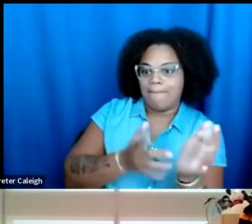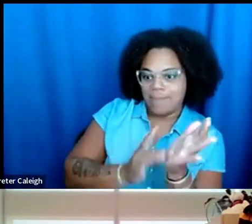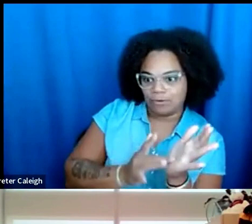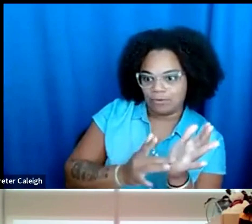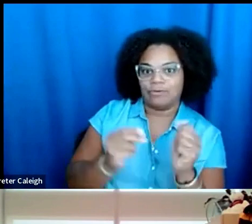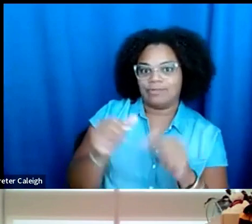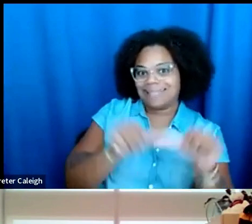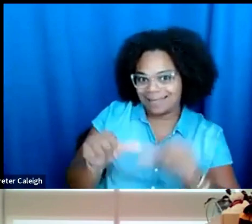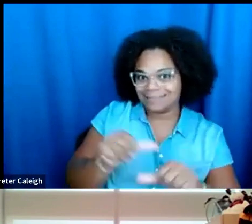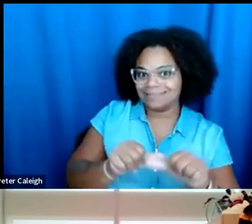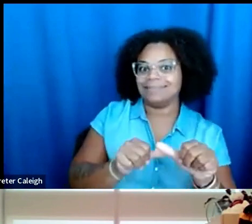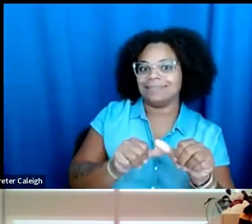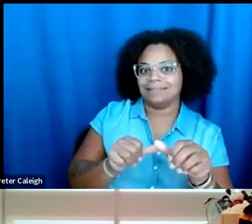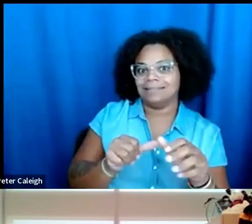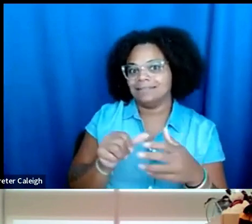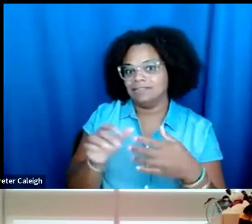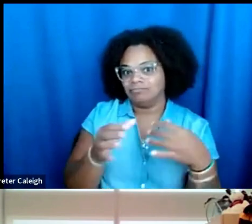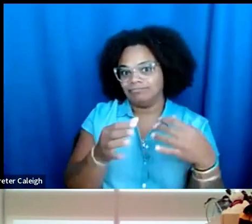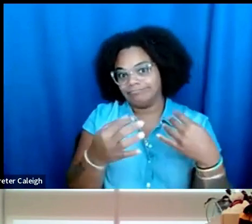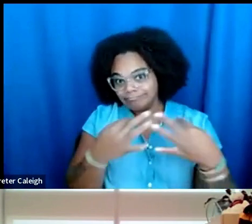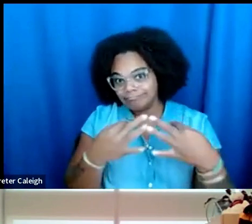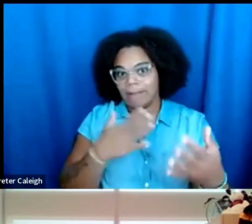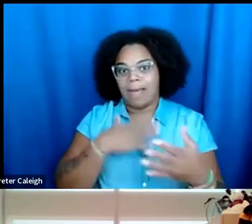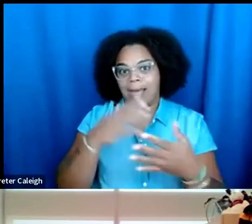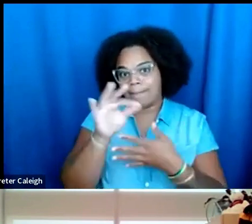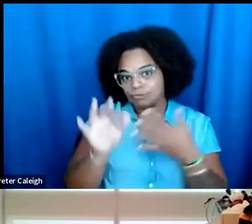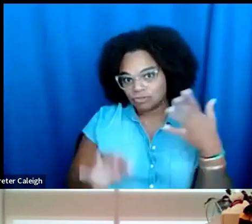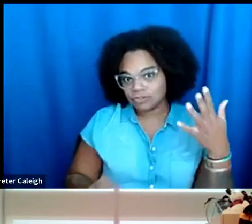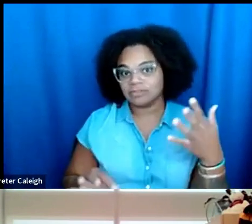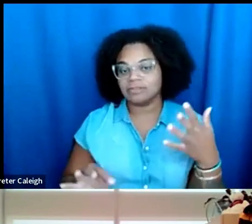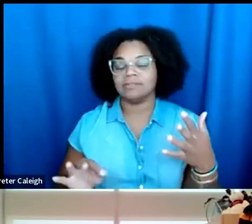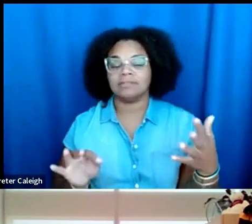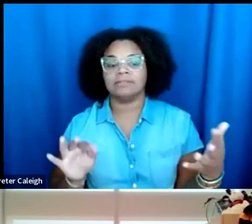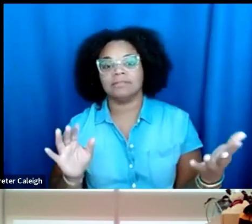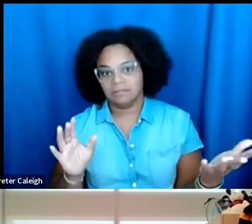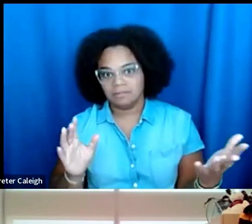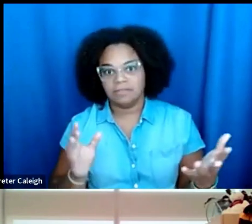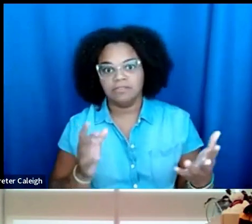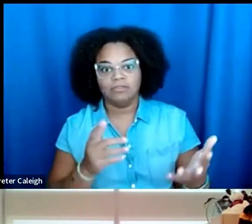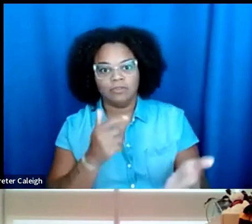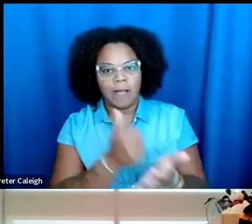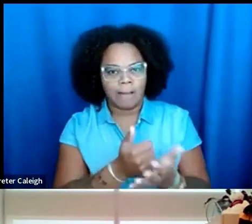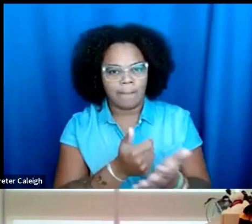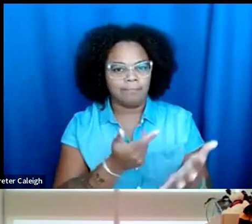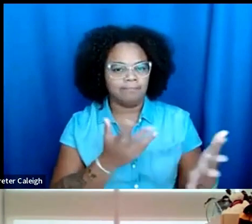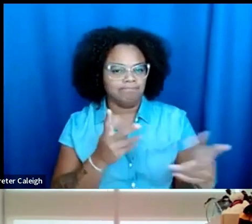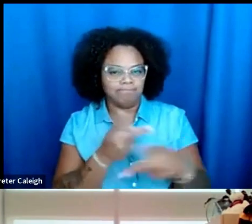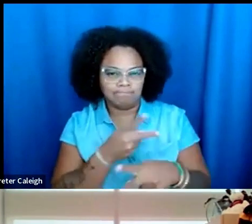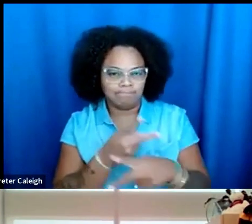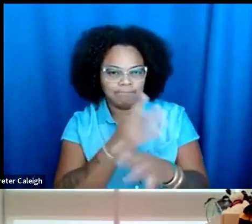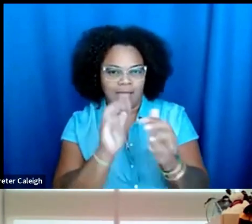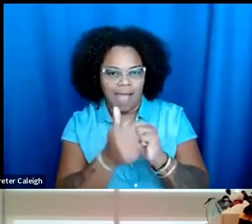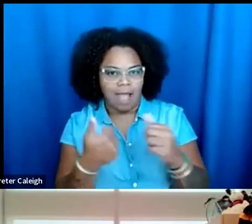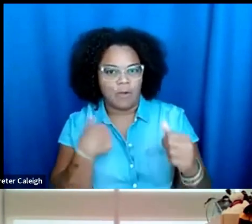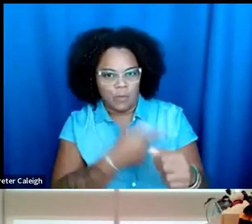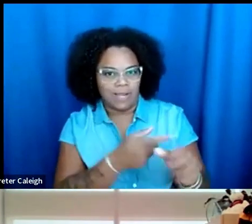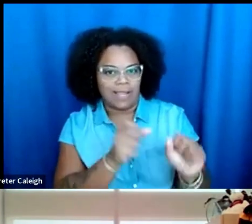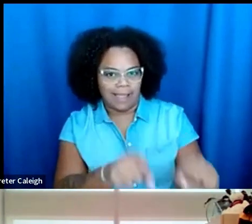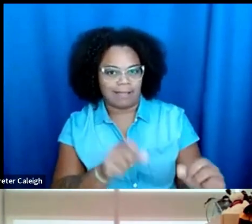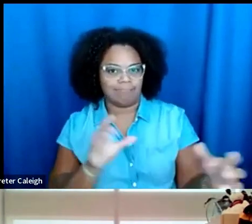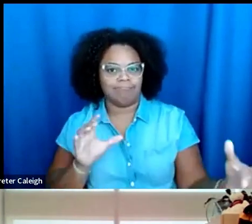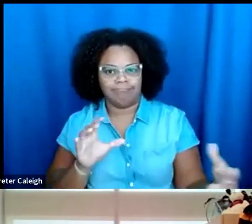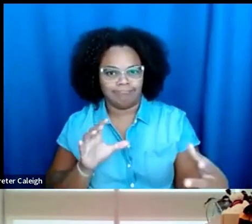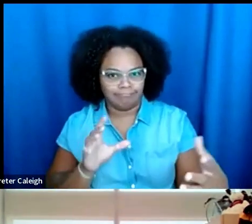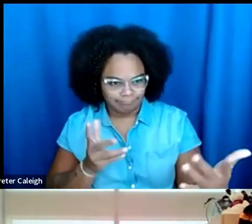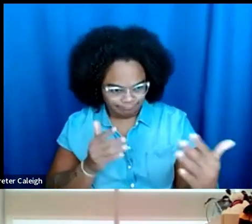and what my options were, to just, you know, very much try to meet me in the middle and help me explore